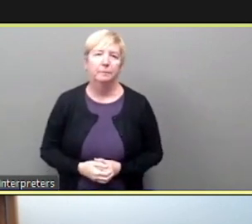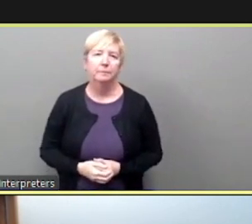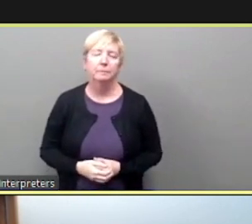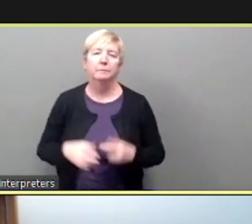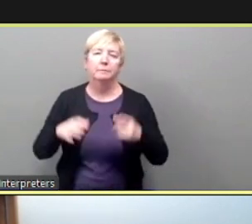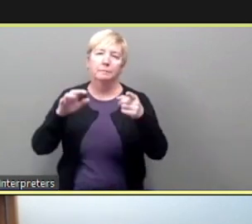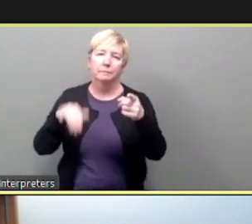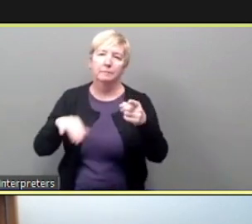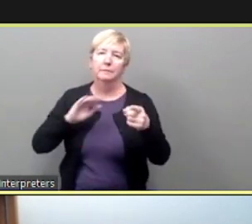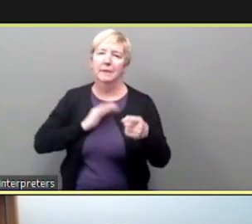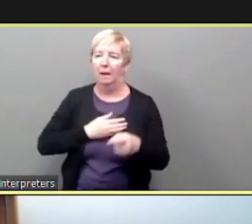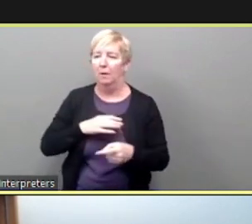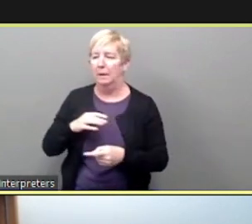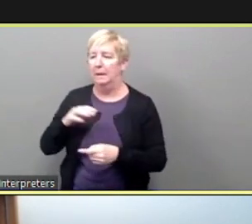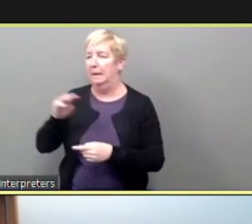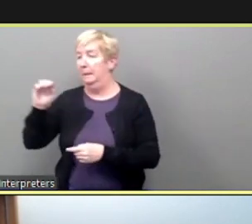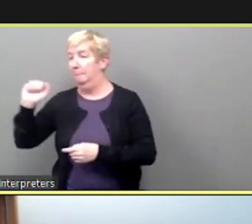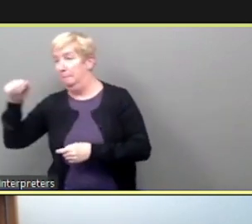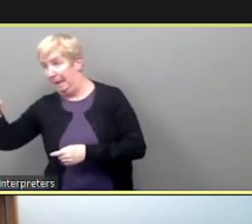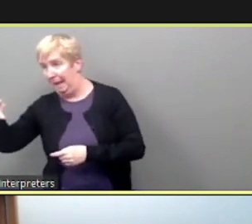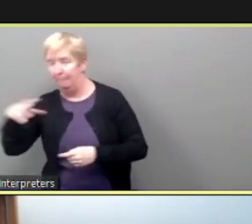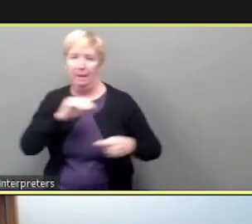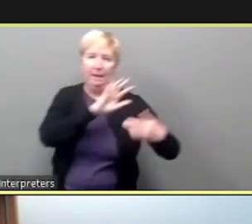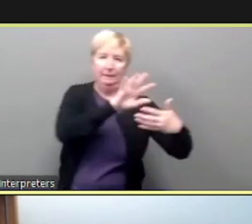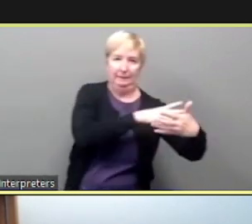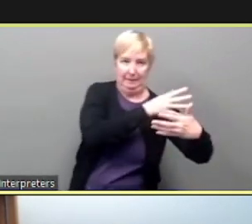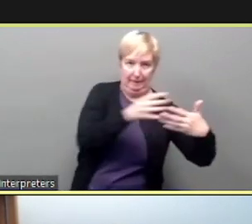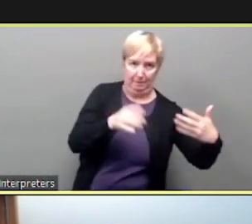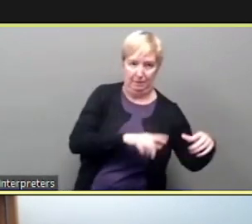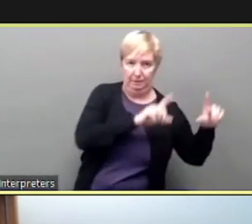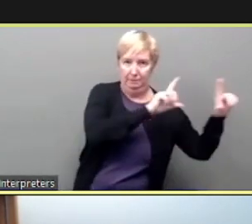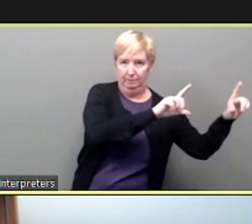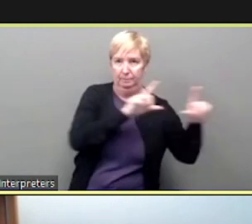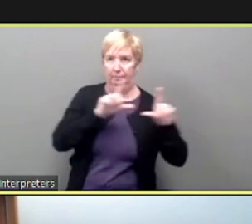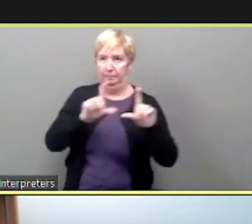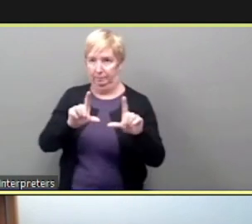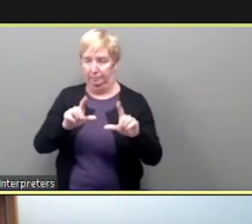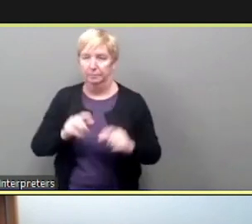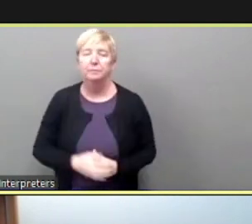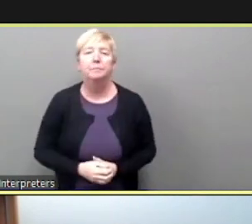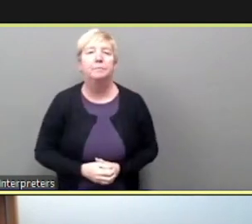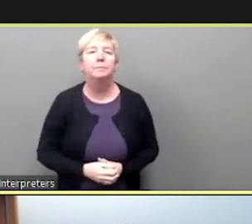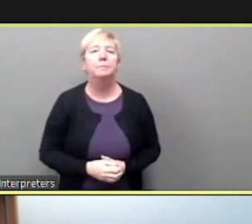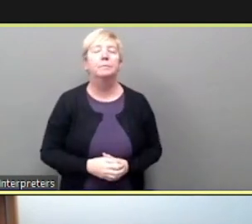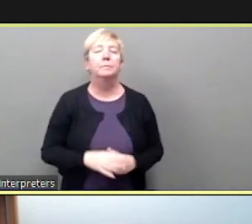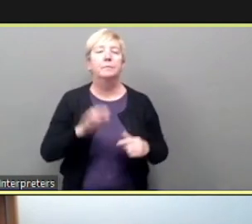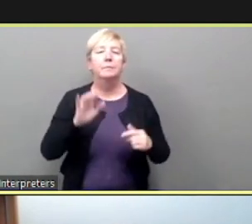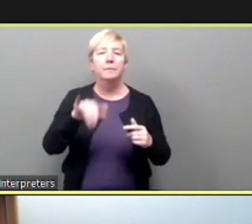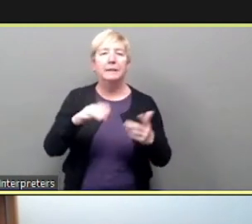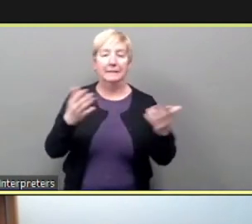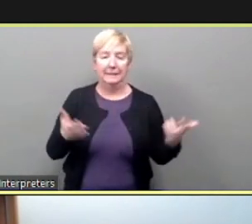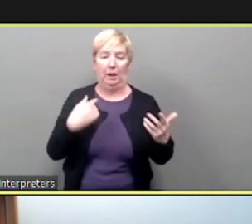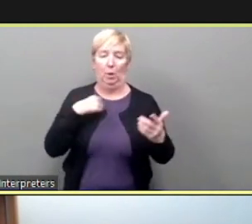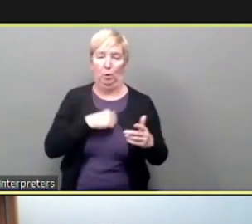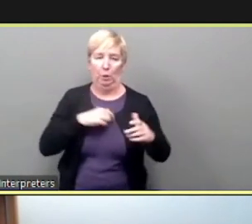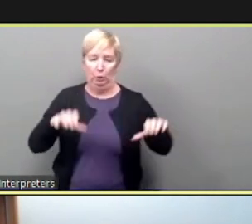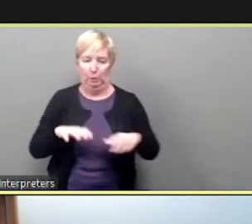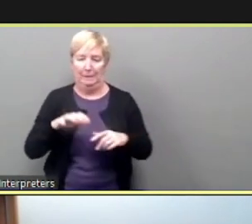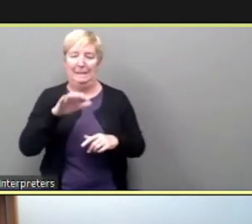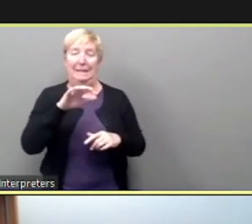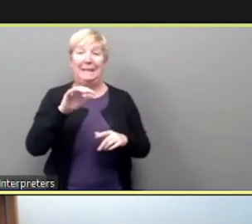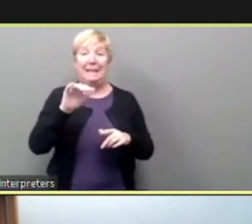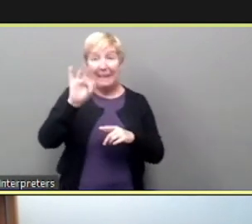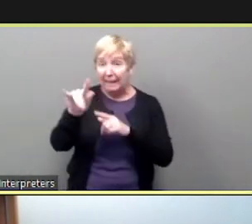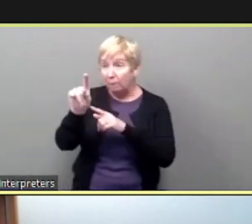map and table where we combine the case rate, or what we look at, cases per